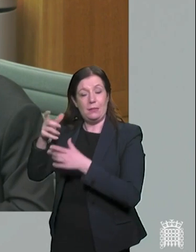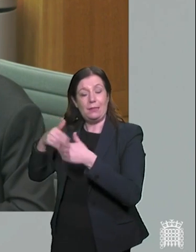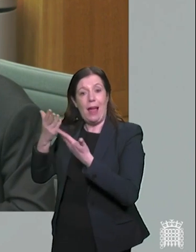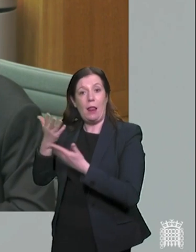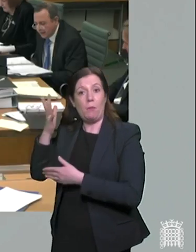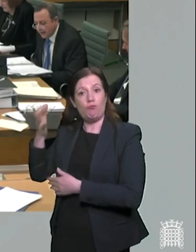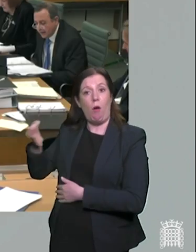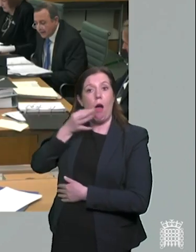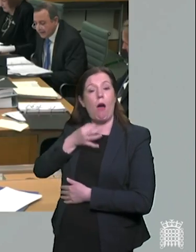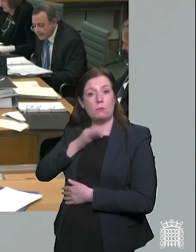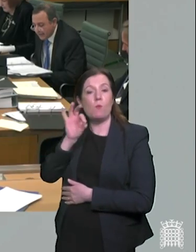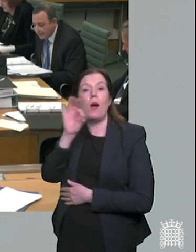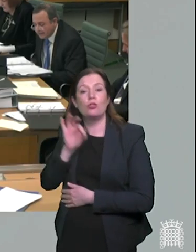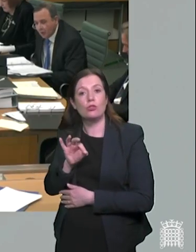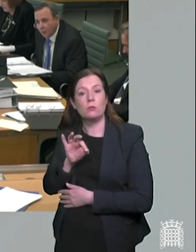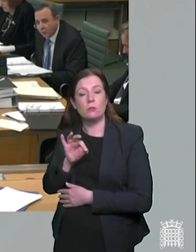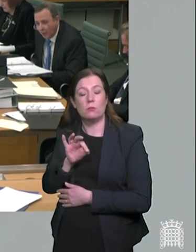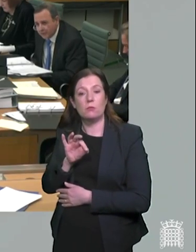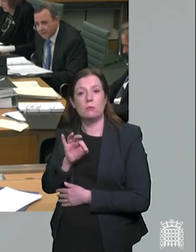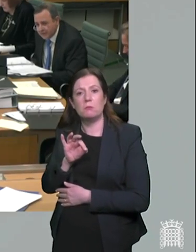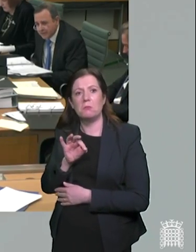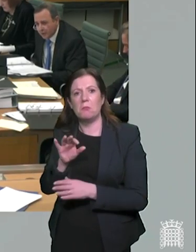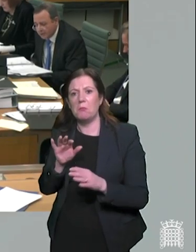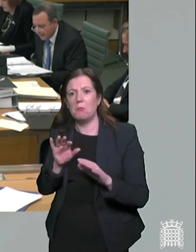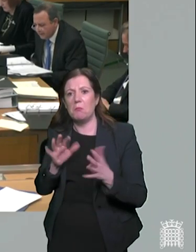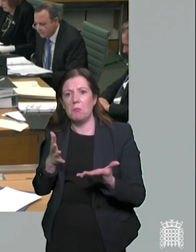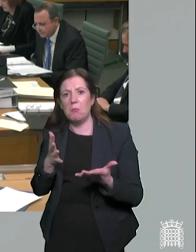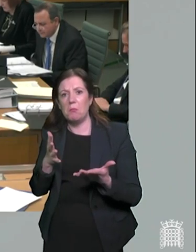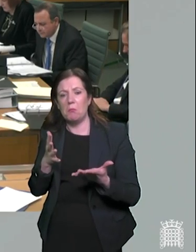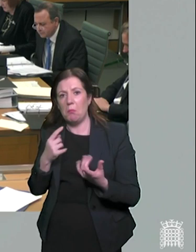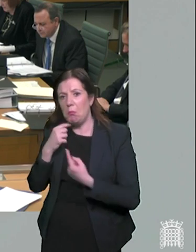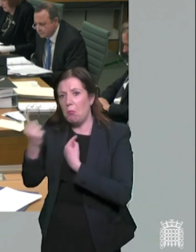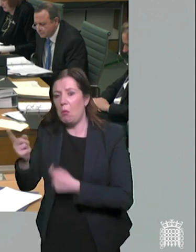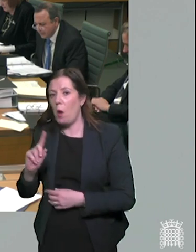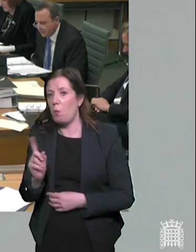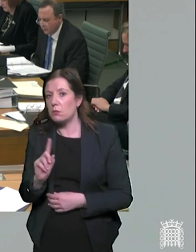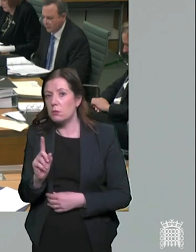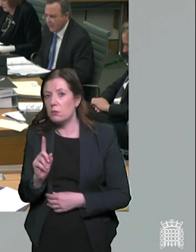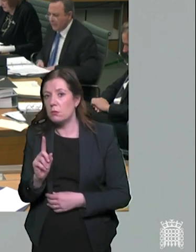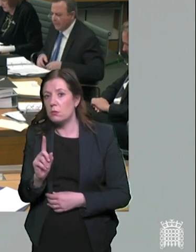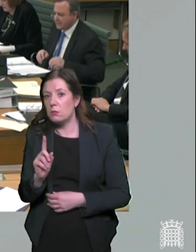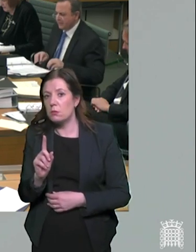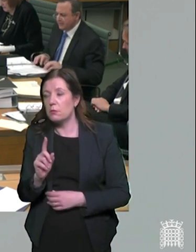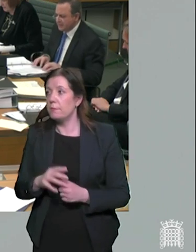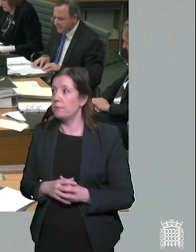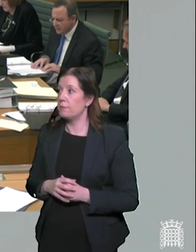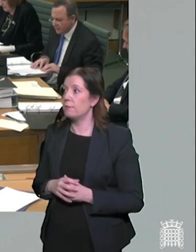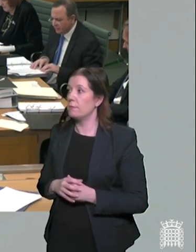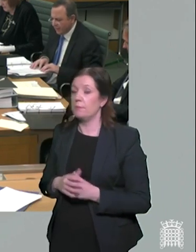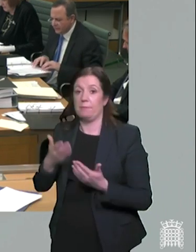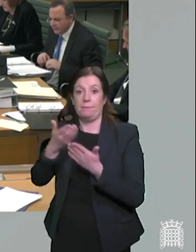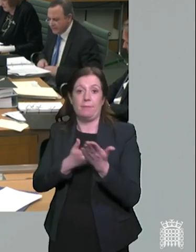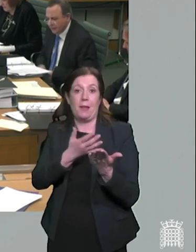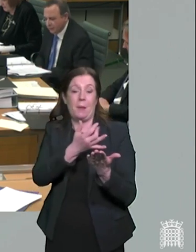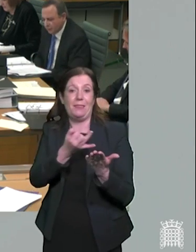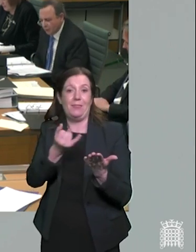Mirror. He said, 'What is our line?'" End quote. Page 76 of